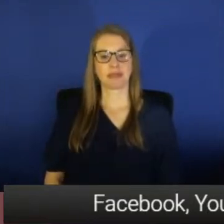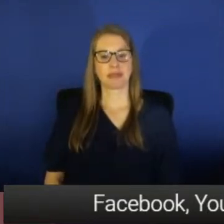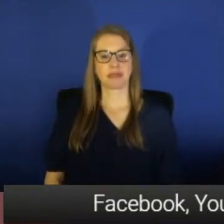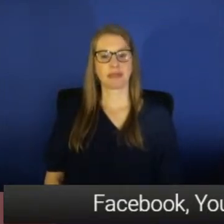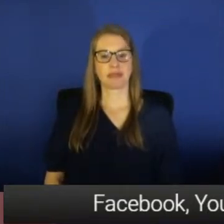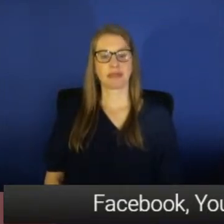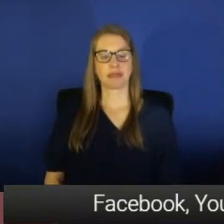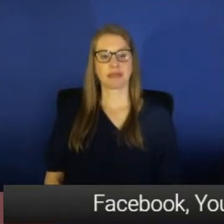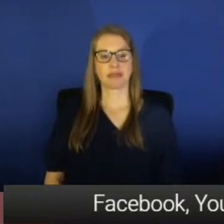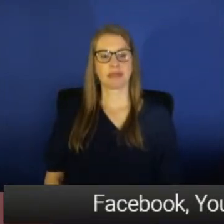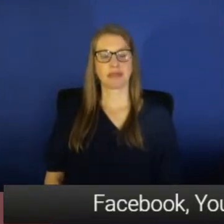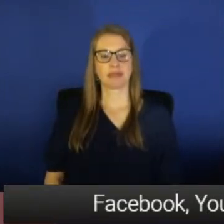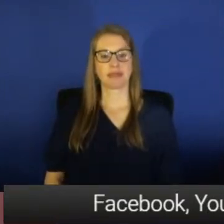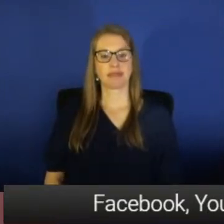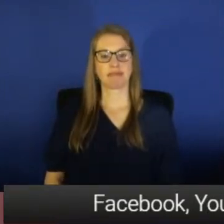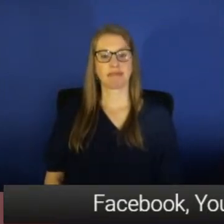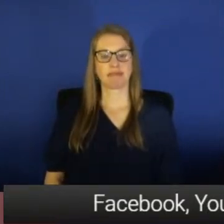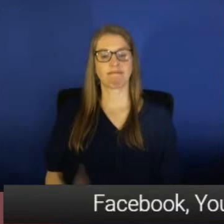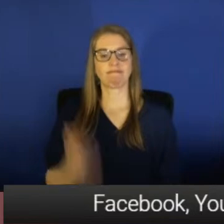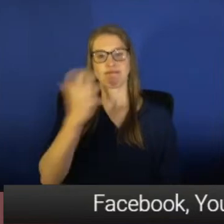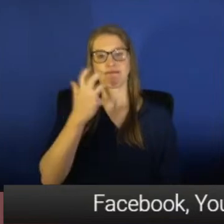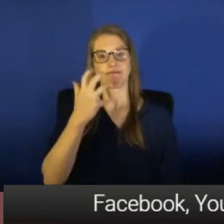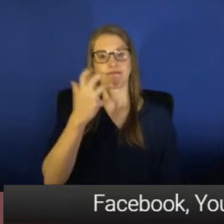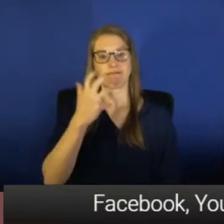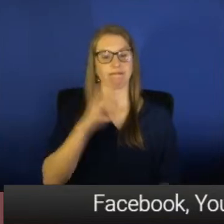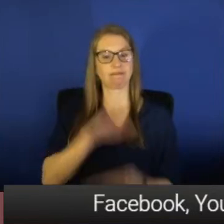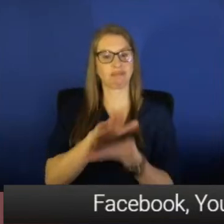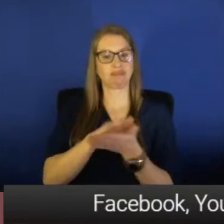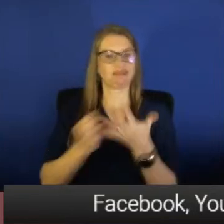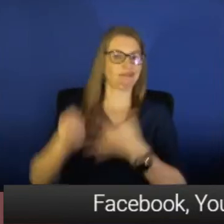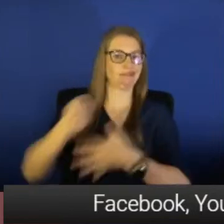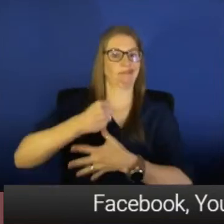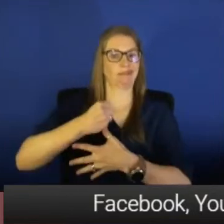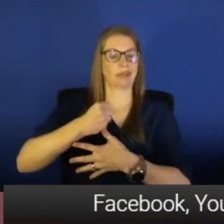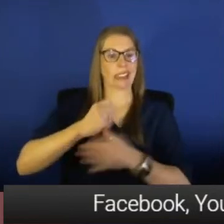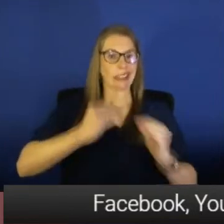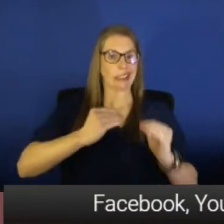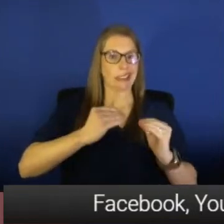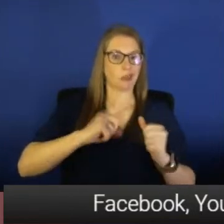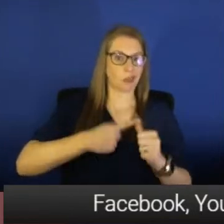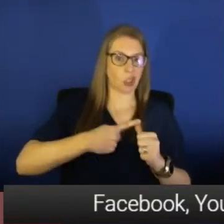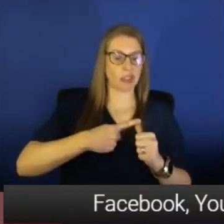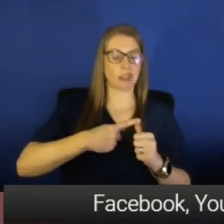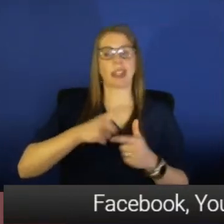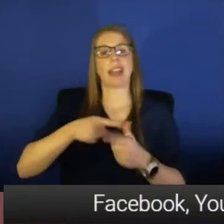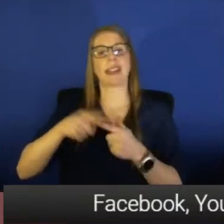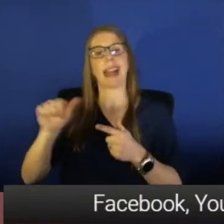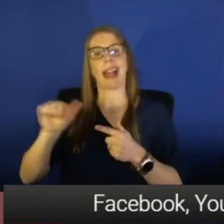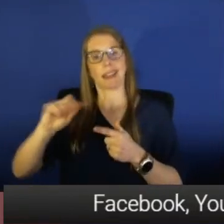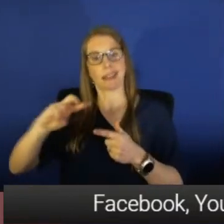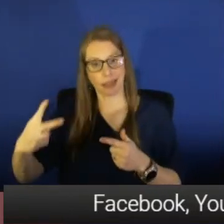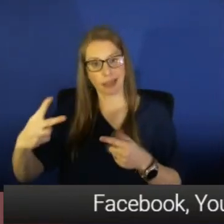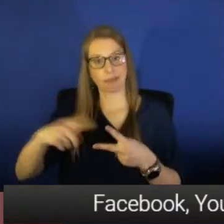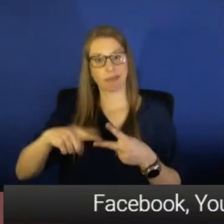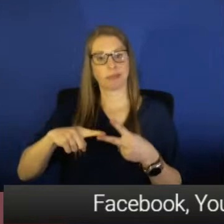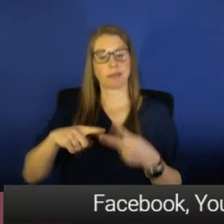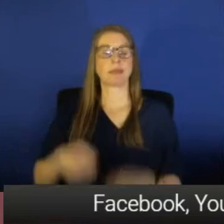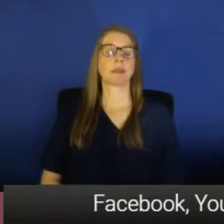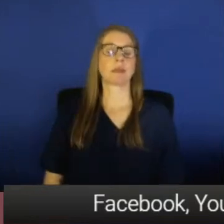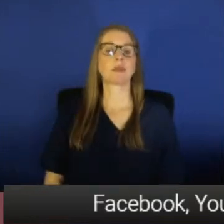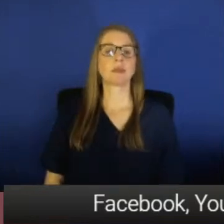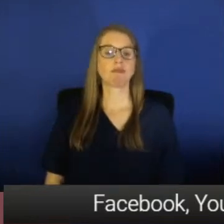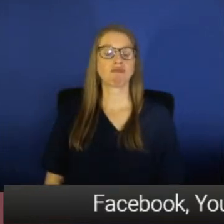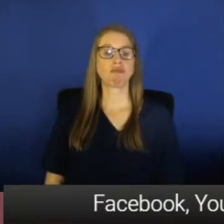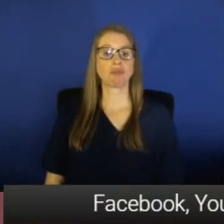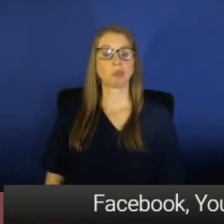that is a tremendous priority for us. These are students first, athletes second. they come to us to get